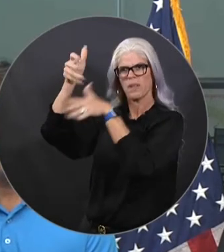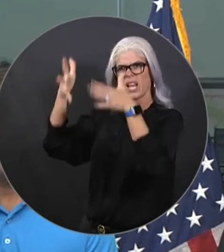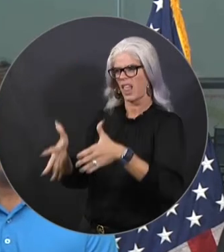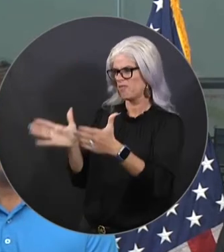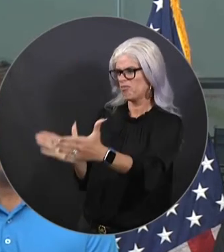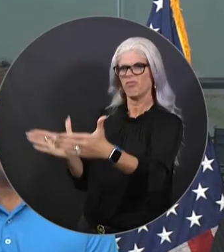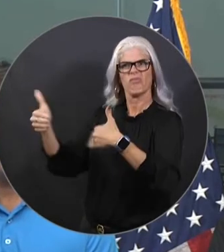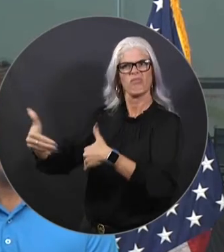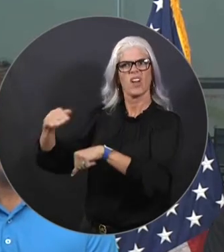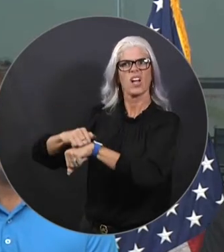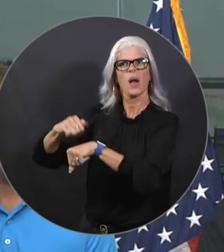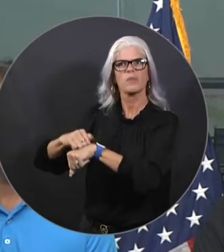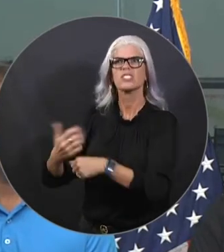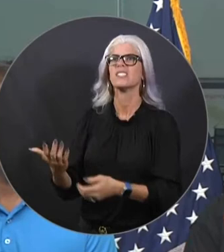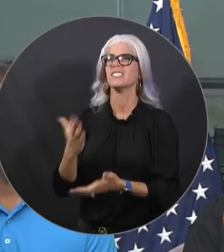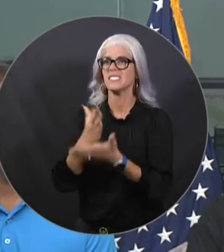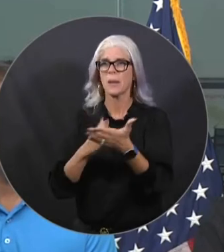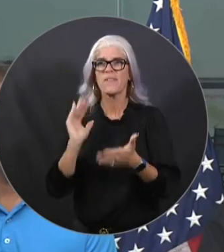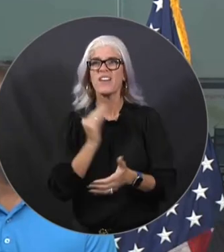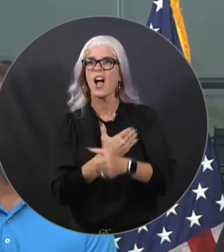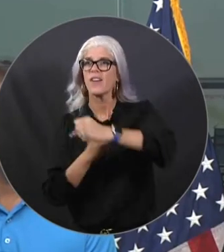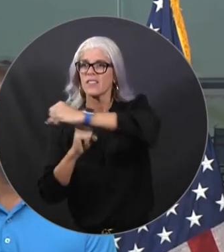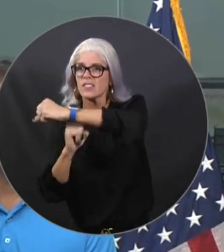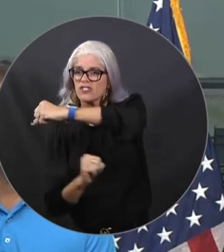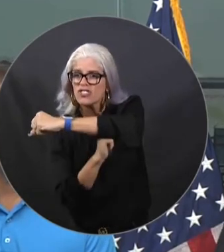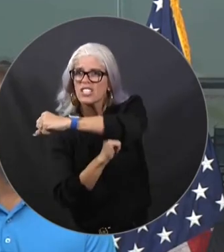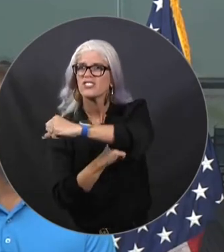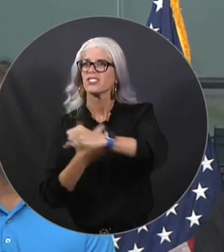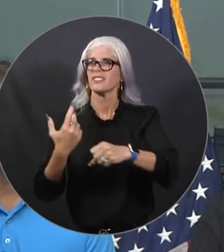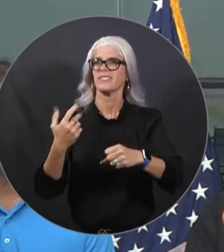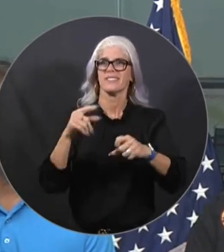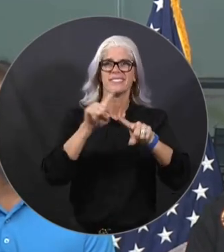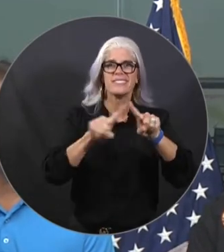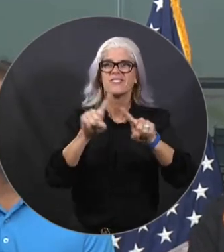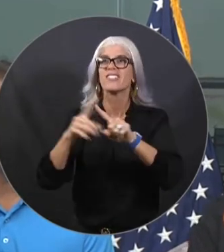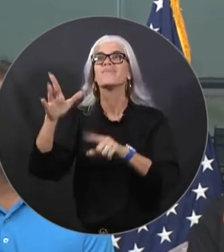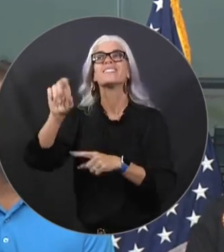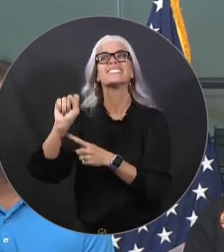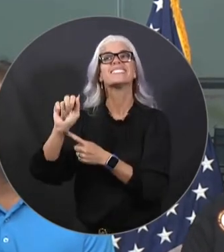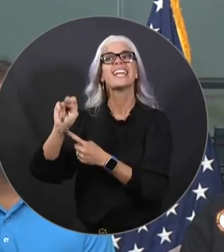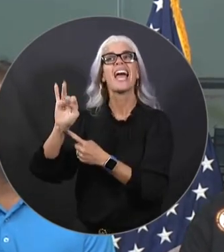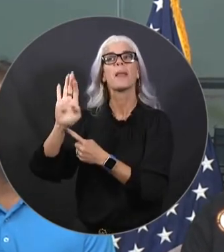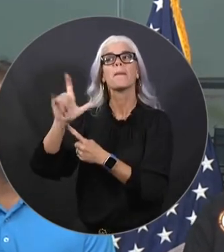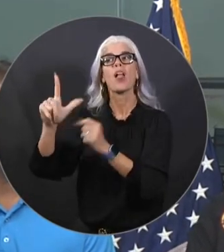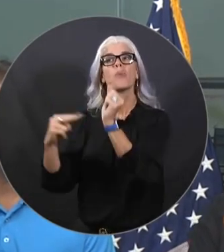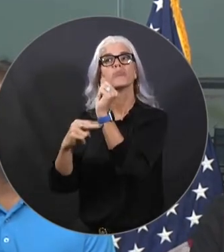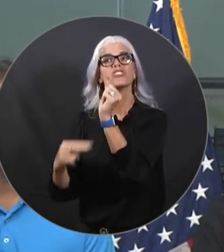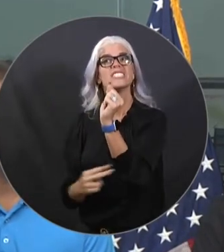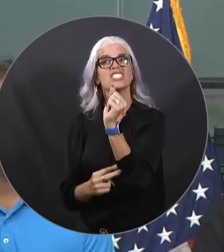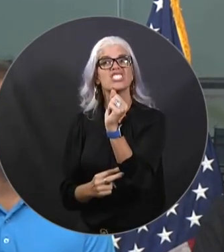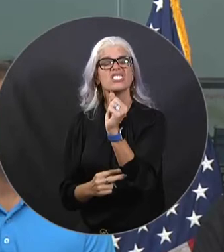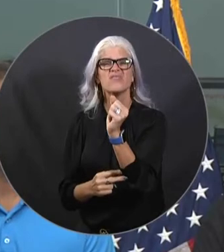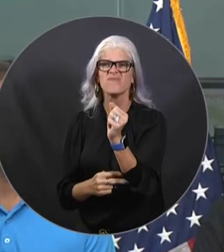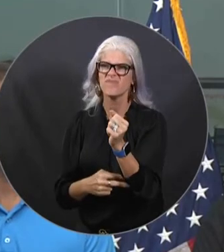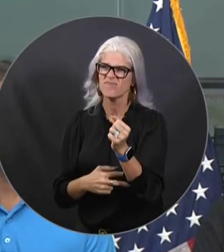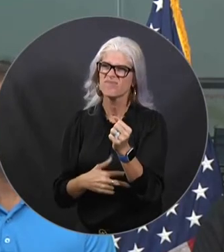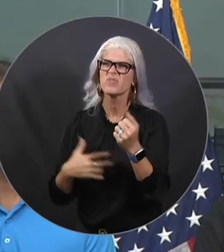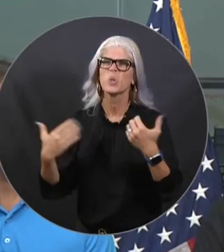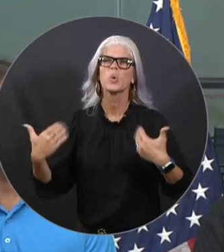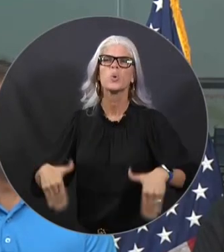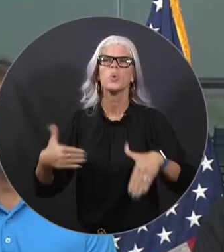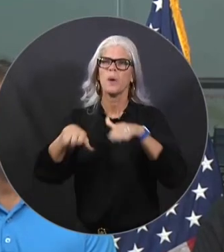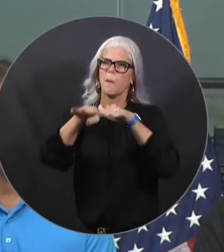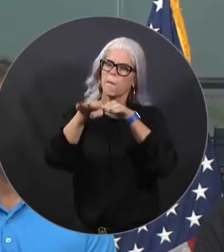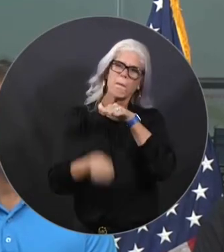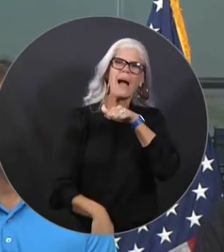to some of our infrastructure, particularly the Sanibel Causeway. There were breaks in that in multiple different areas. It was interesting,